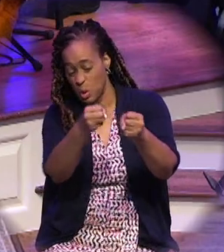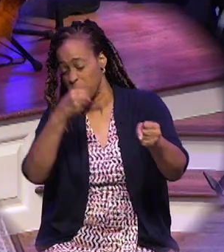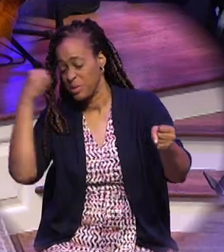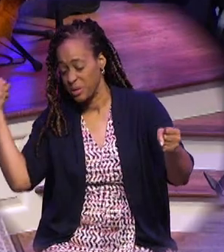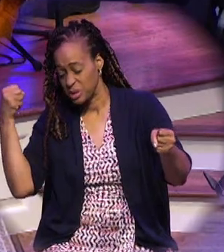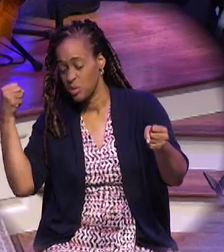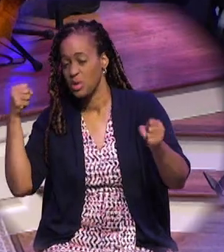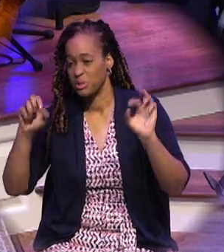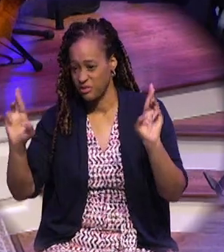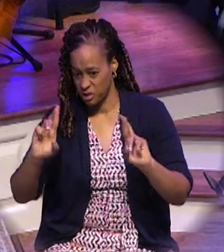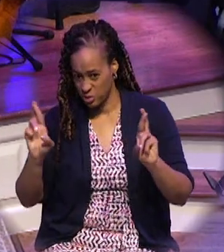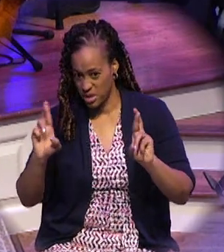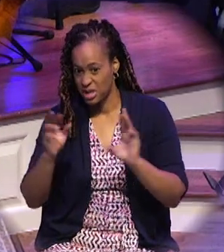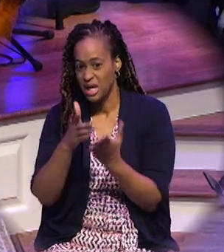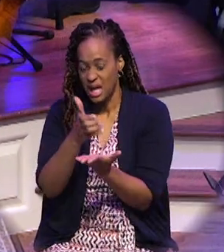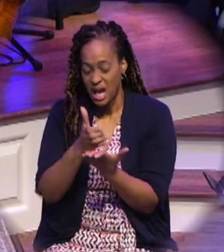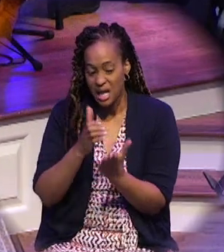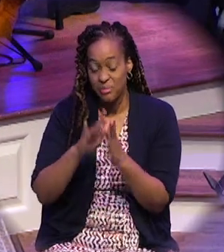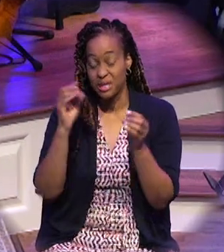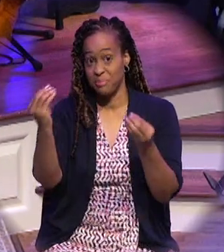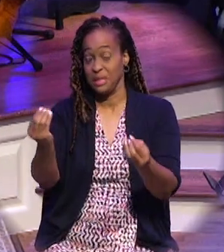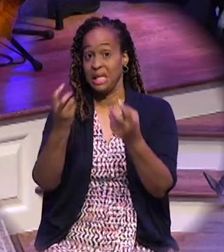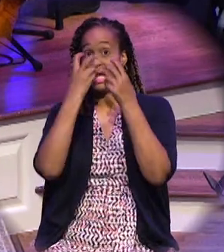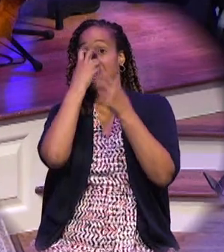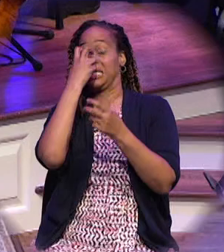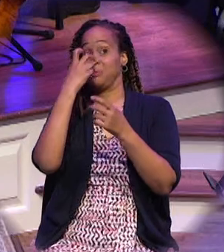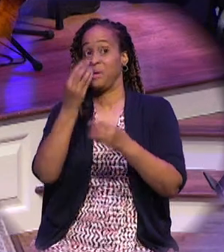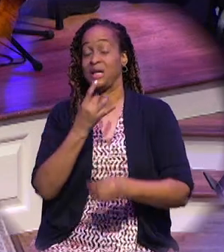door and be blinded by the light.